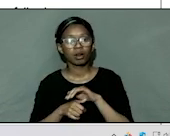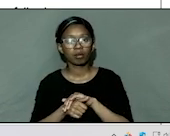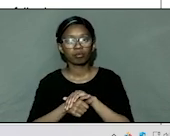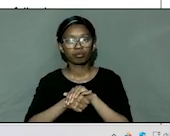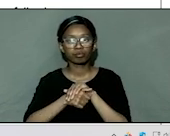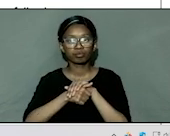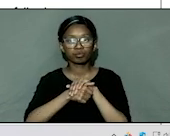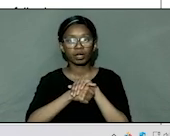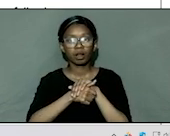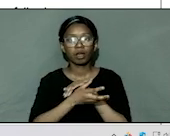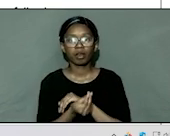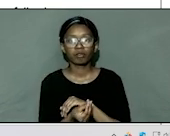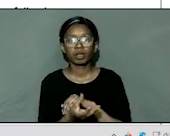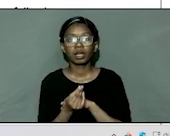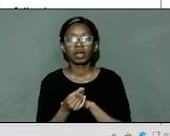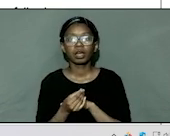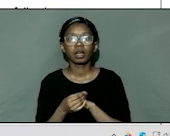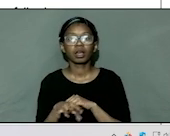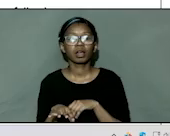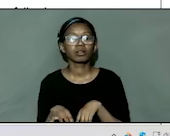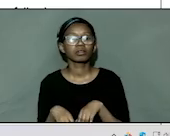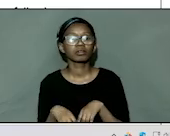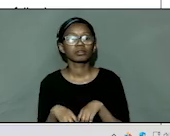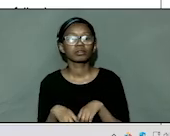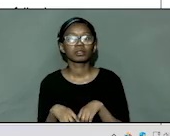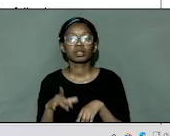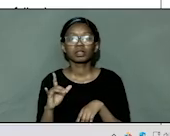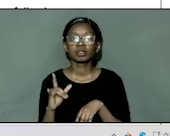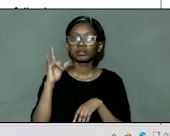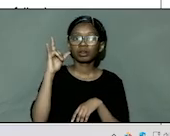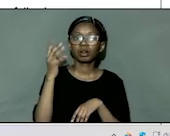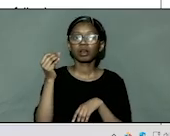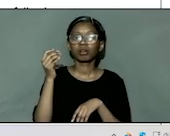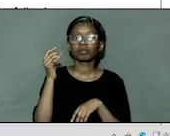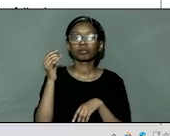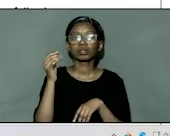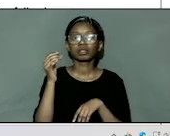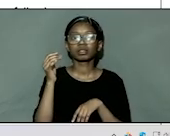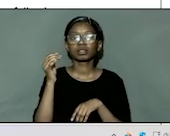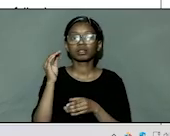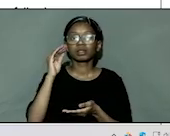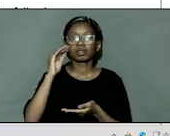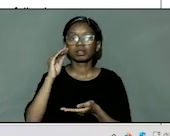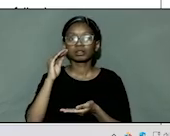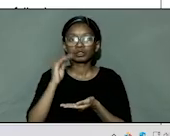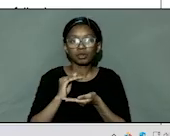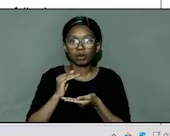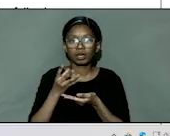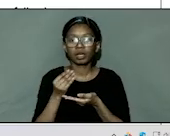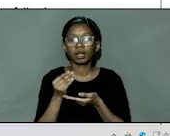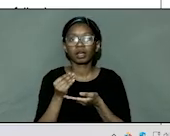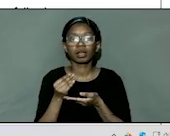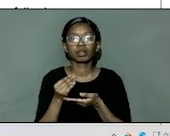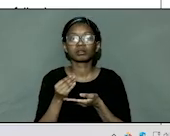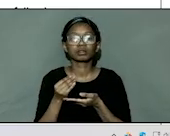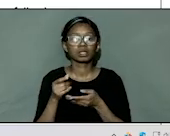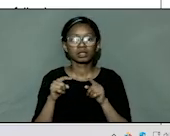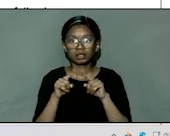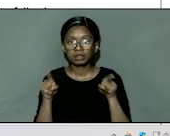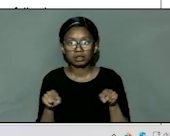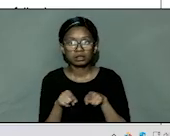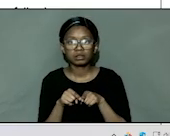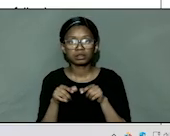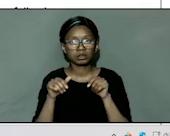tall tortoise and a short one, a dome shape and a little back one. So now, why are they different? It's because they are